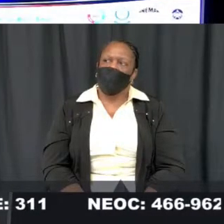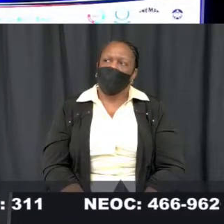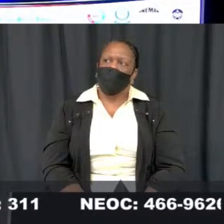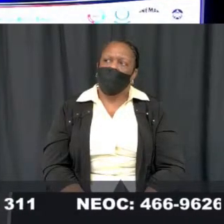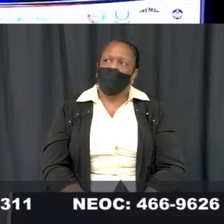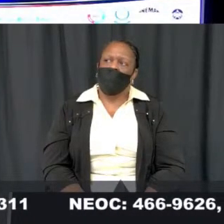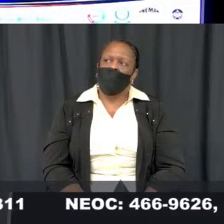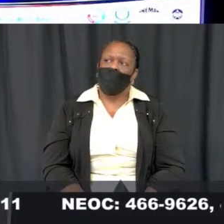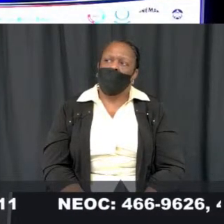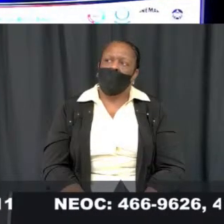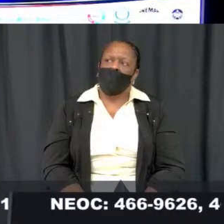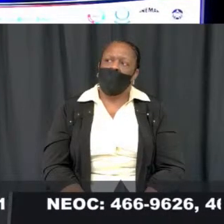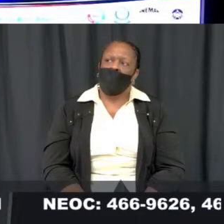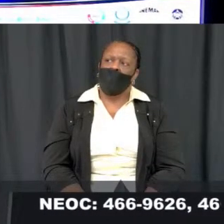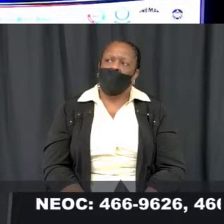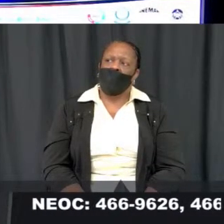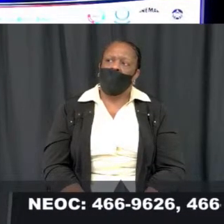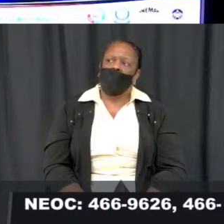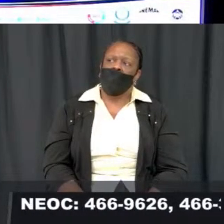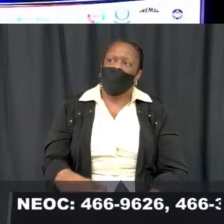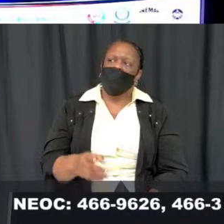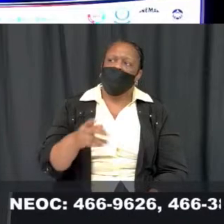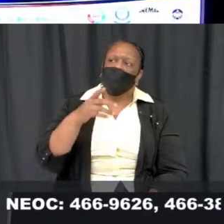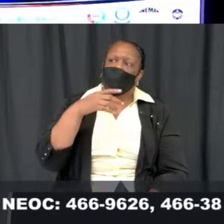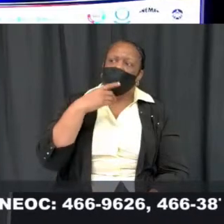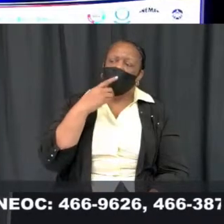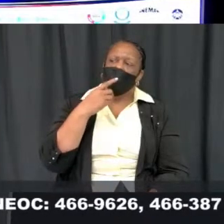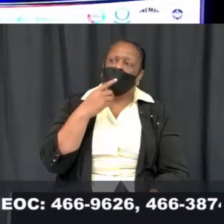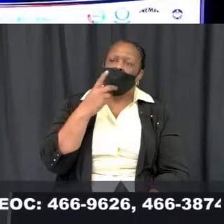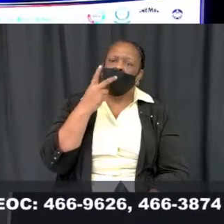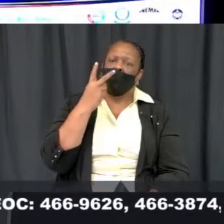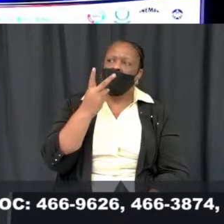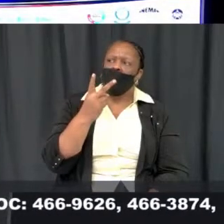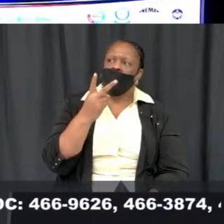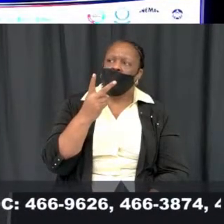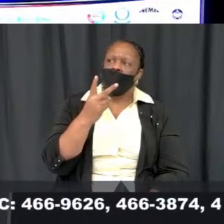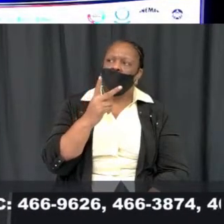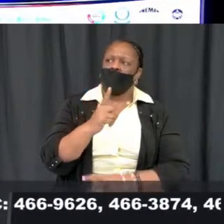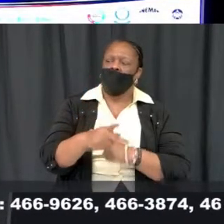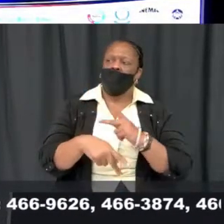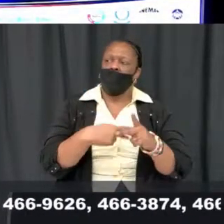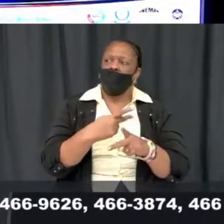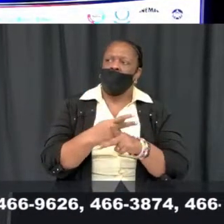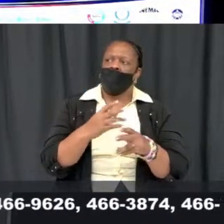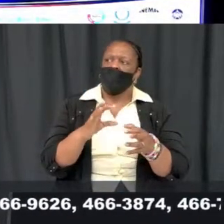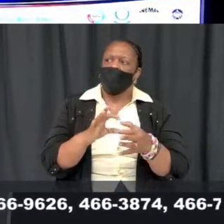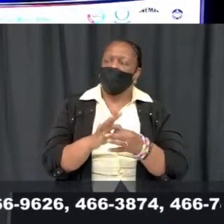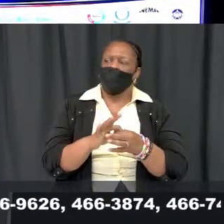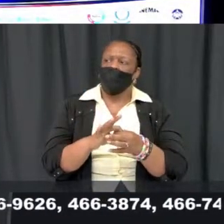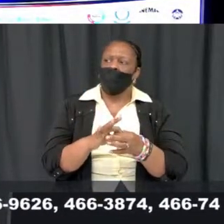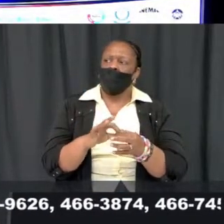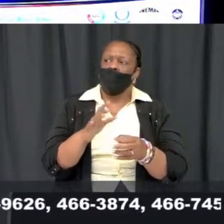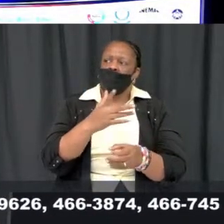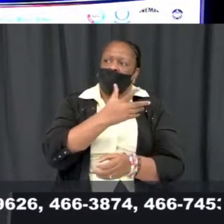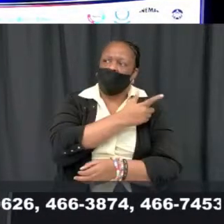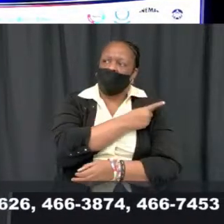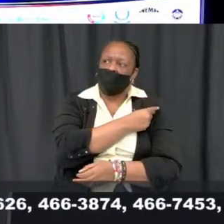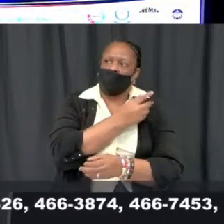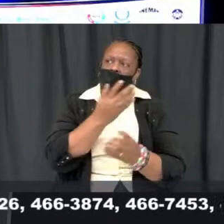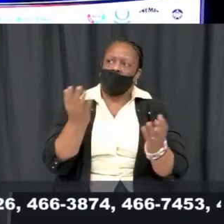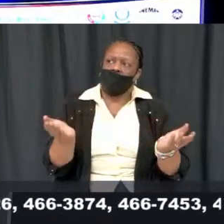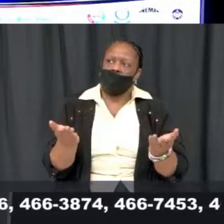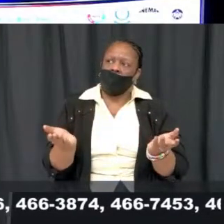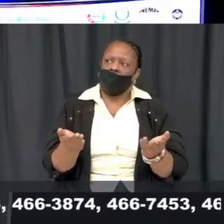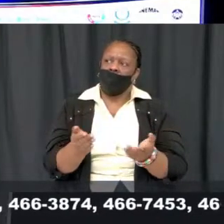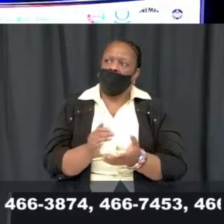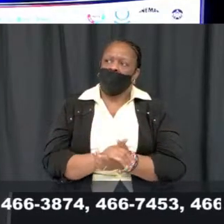being administered in St. Kitts. What I mean, two types, the Oxford AstraZeneca, but there's